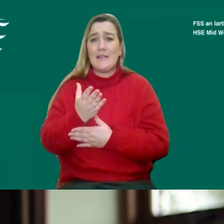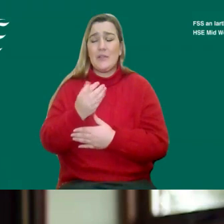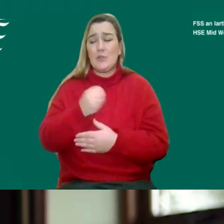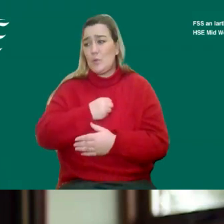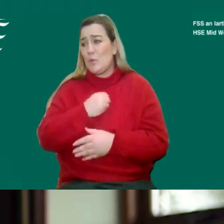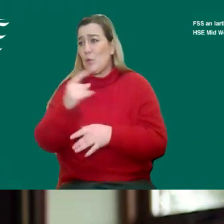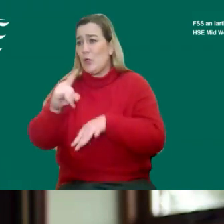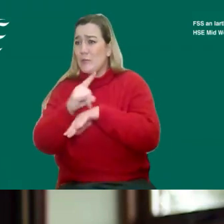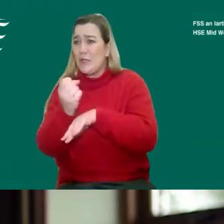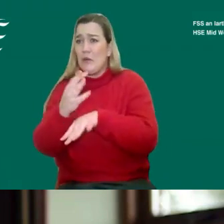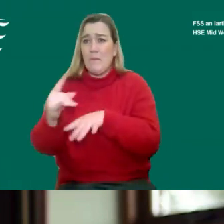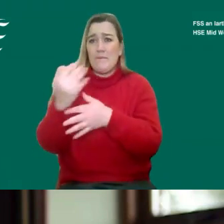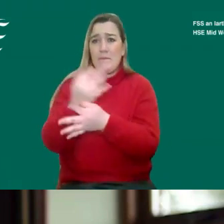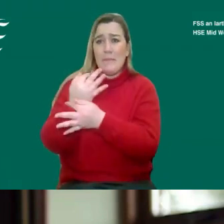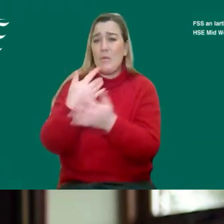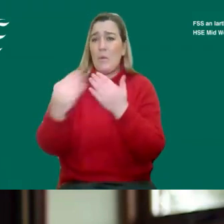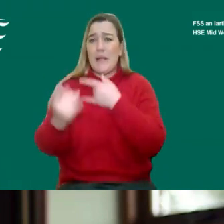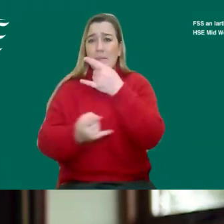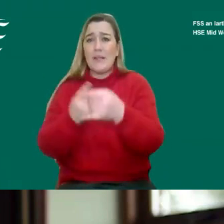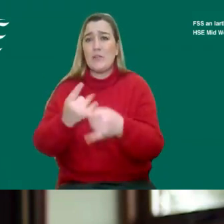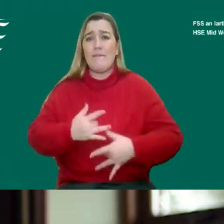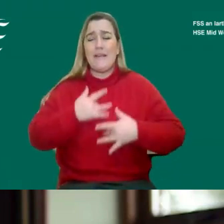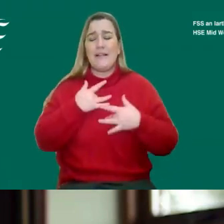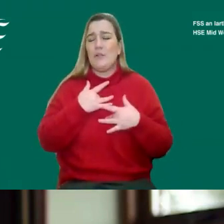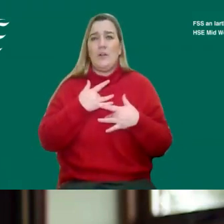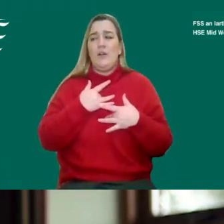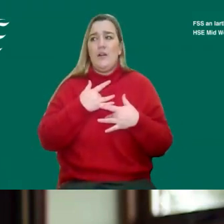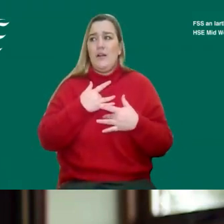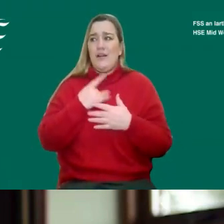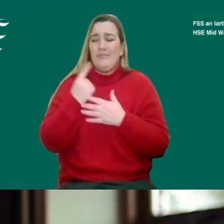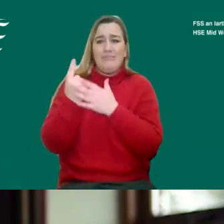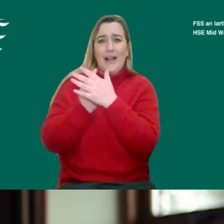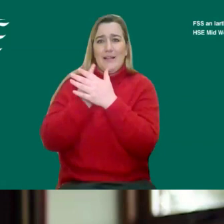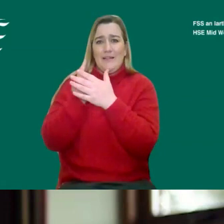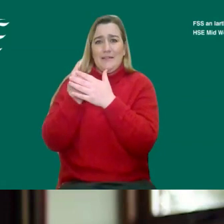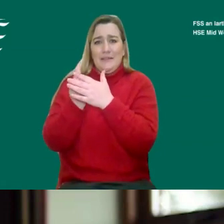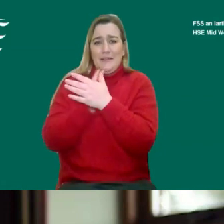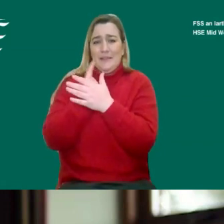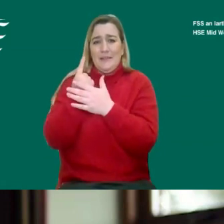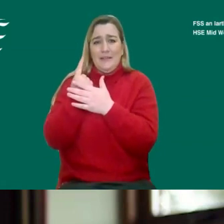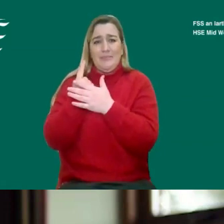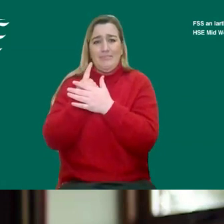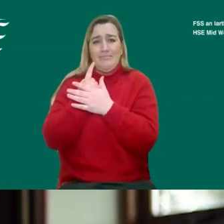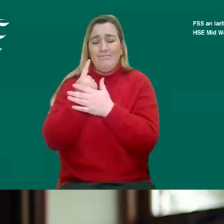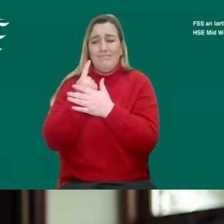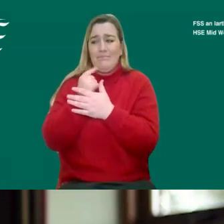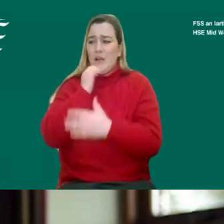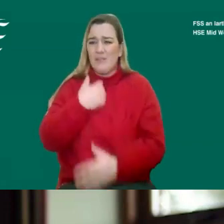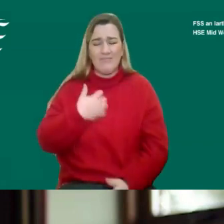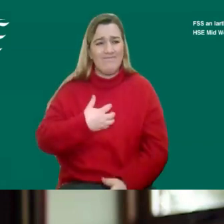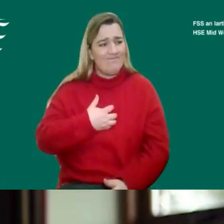what's going on, you know. So I suppose I found myself in a very lonely place because I was kind of cross, and I kind